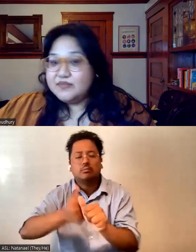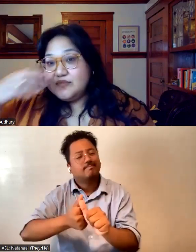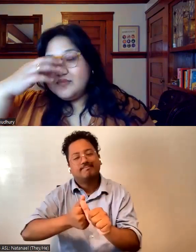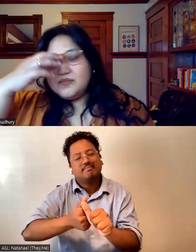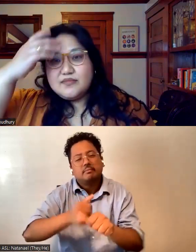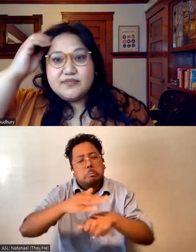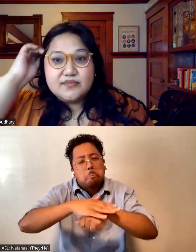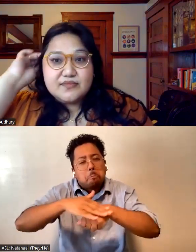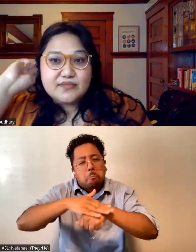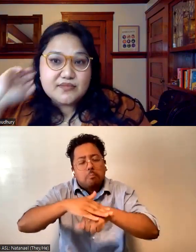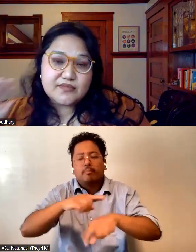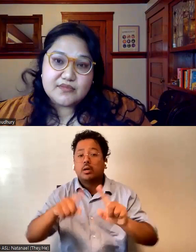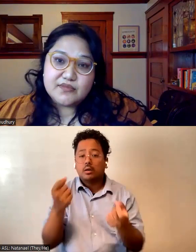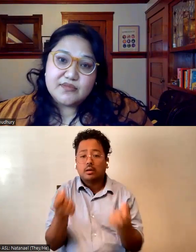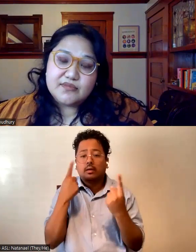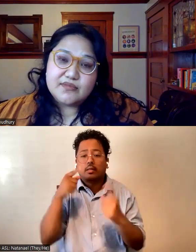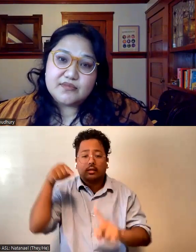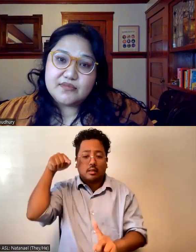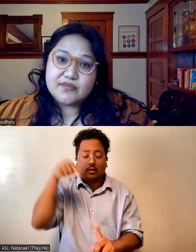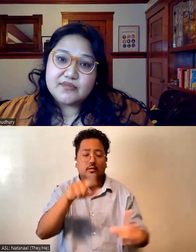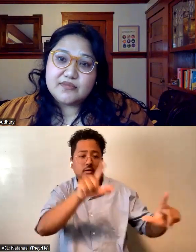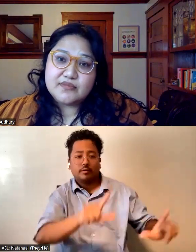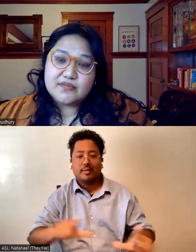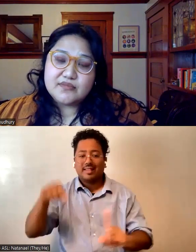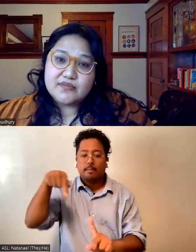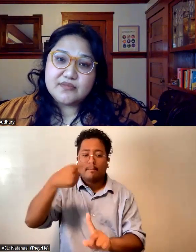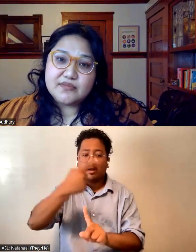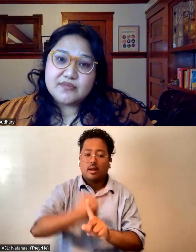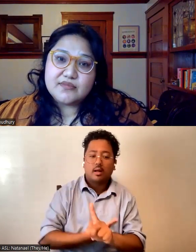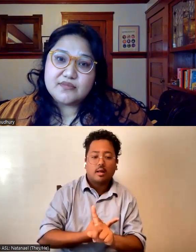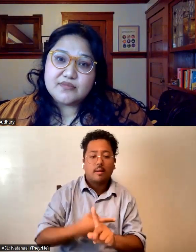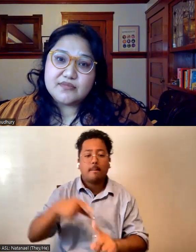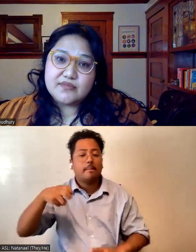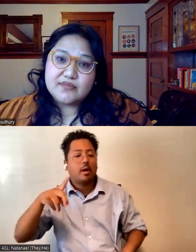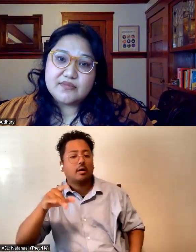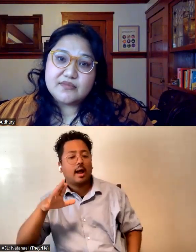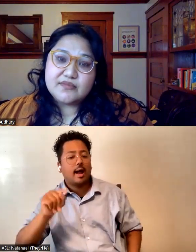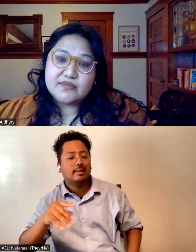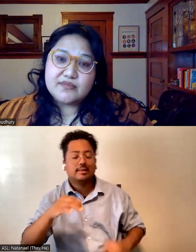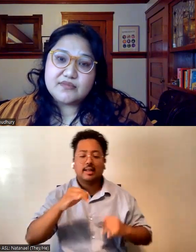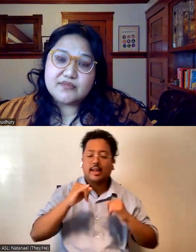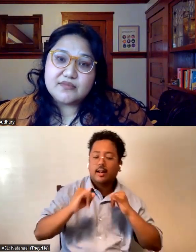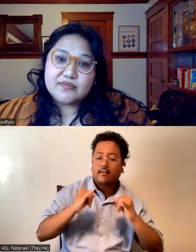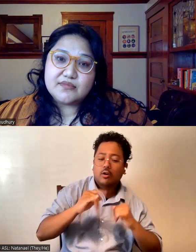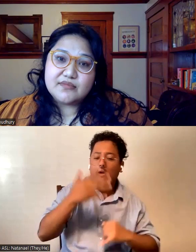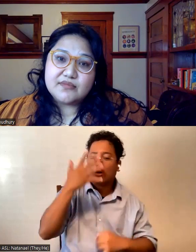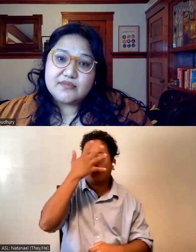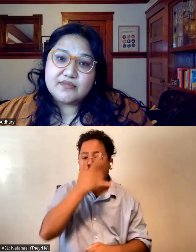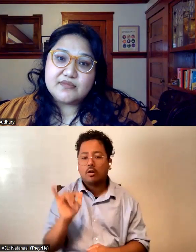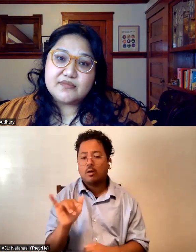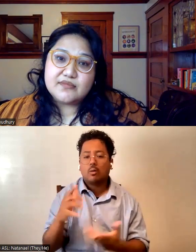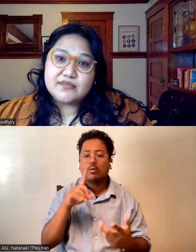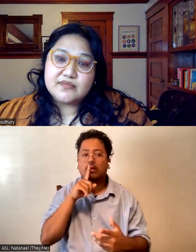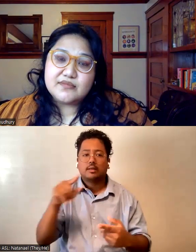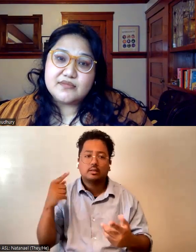Much of the framing during this month, the conversations, the podcasts, the interviews really look like signaling racial